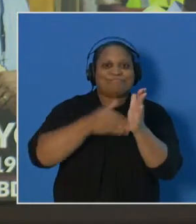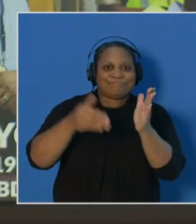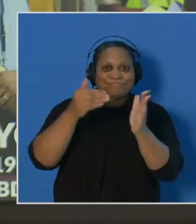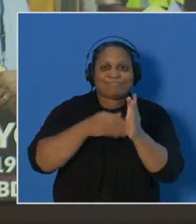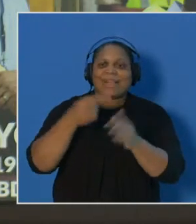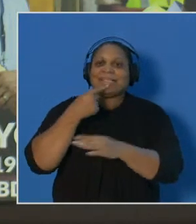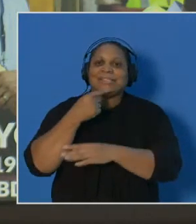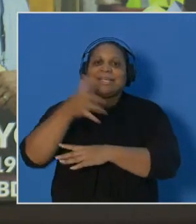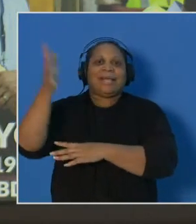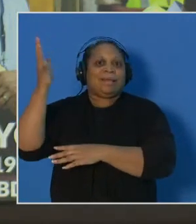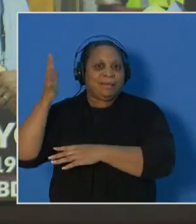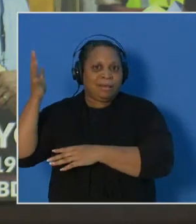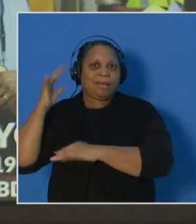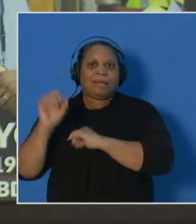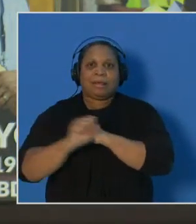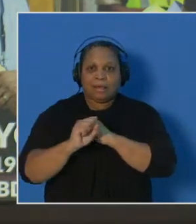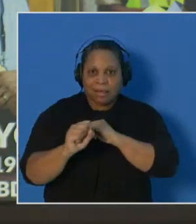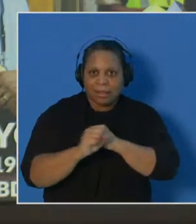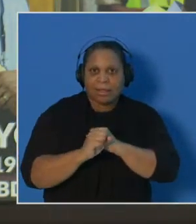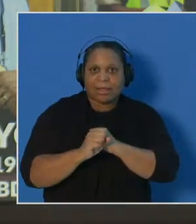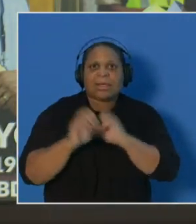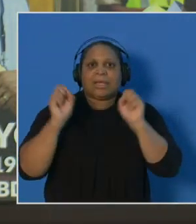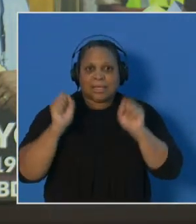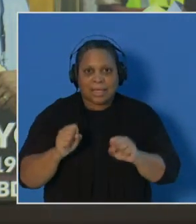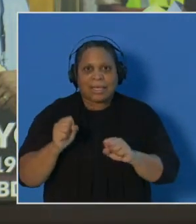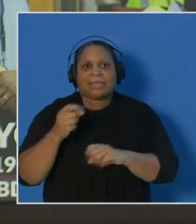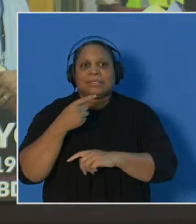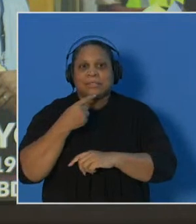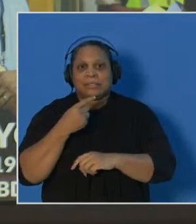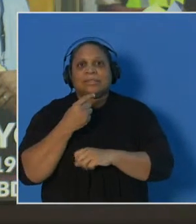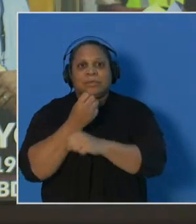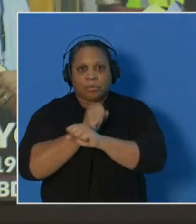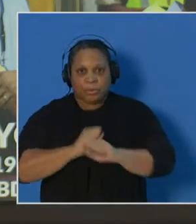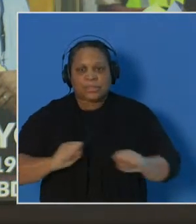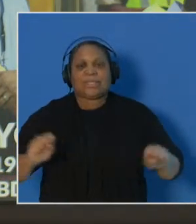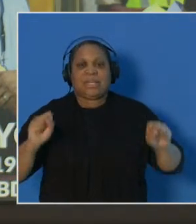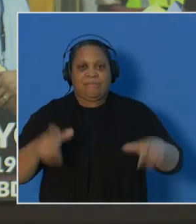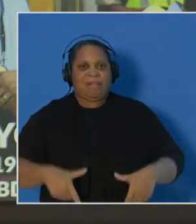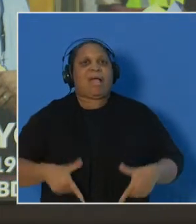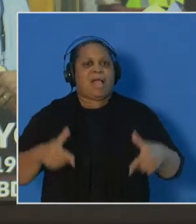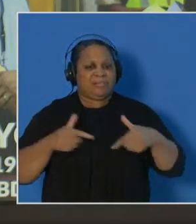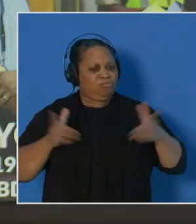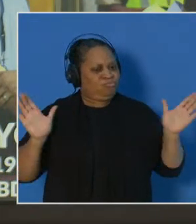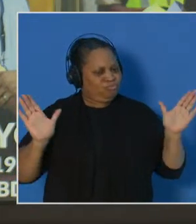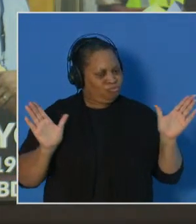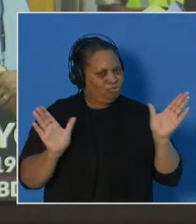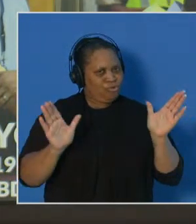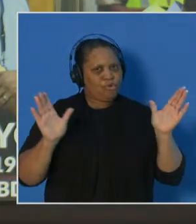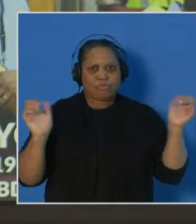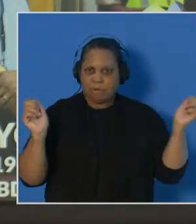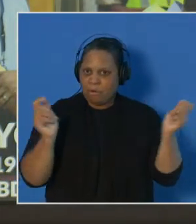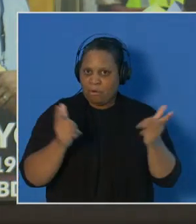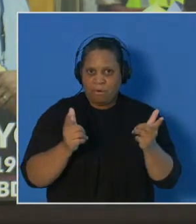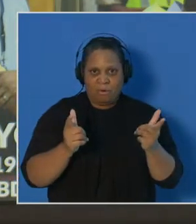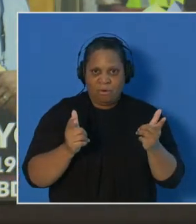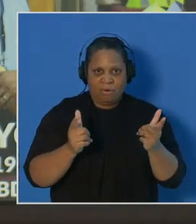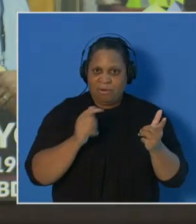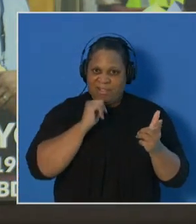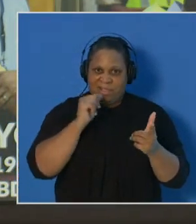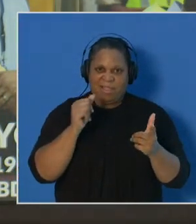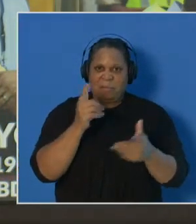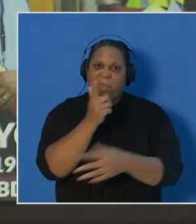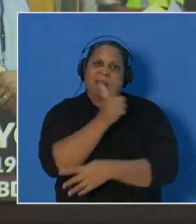these public health measures can and will save lives. I want to encourage all of us to not be